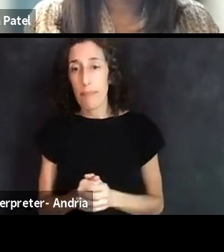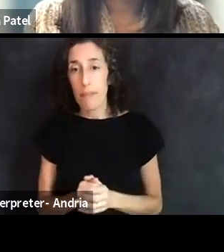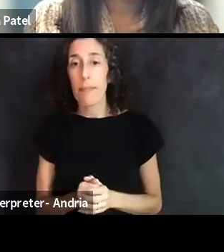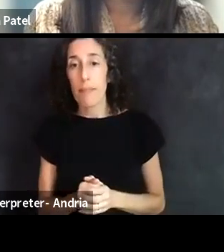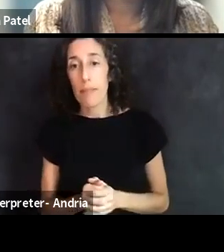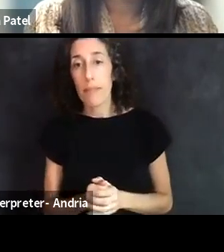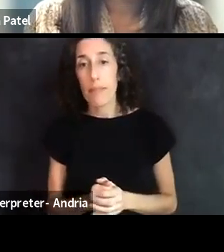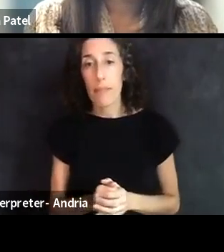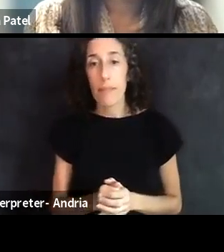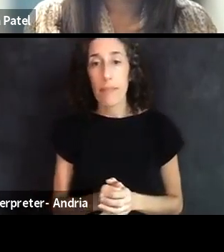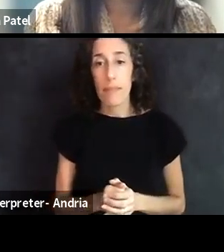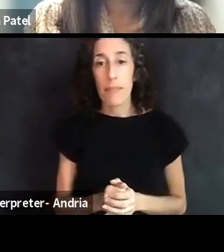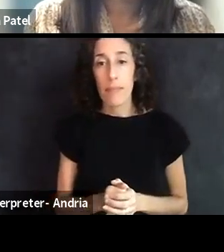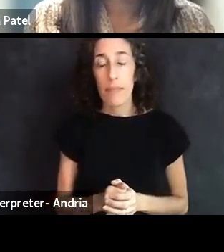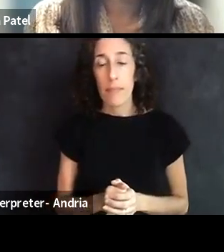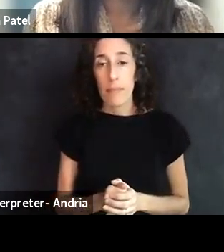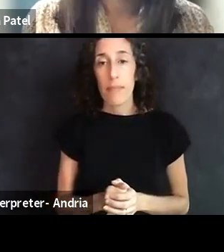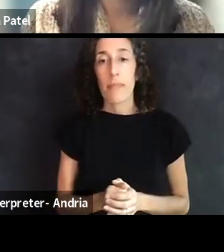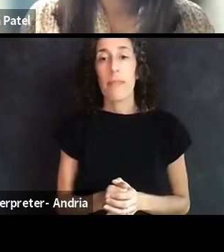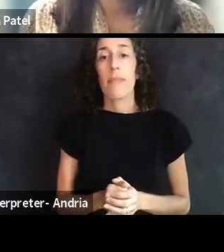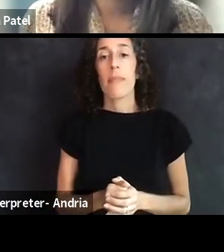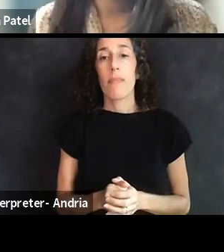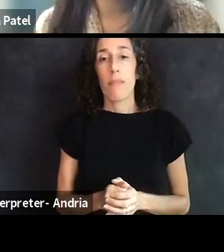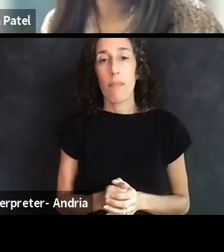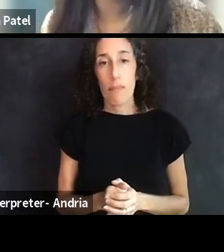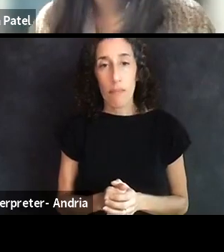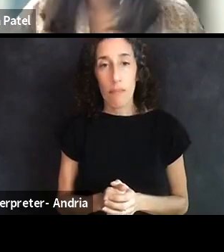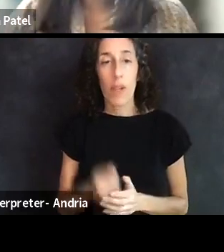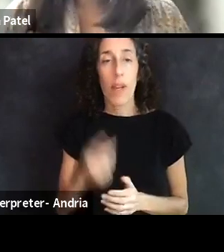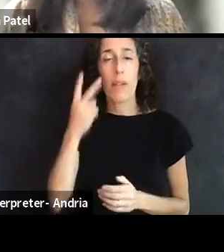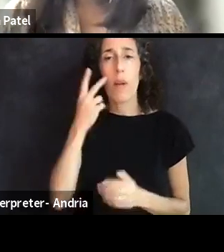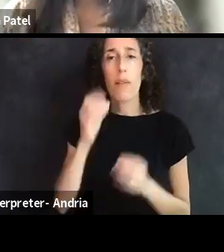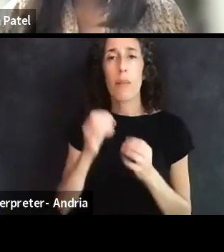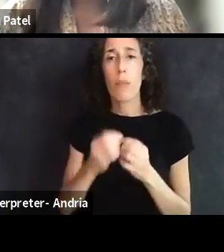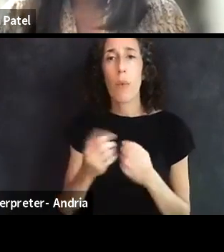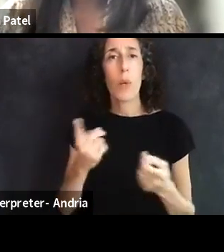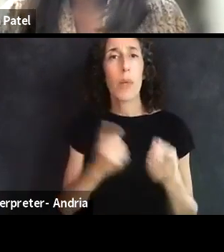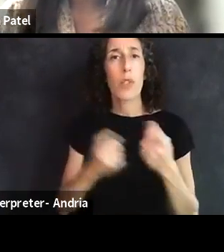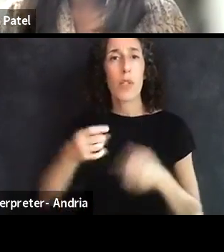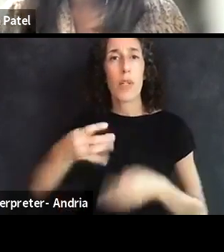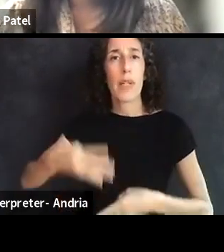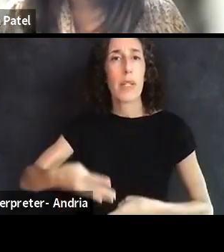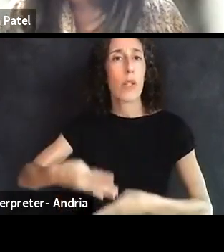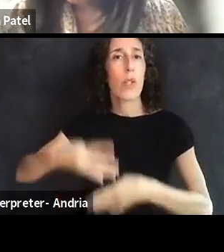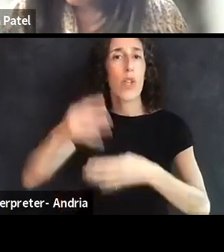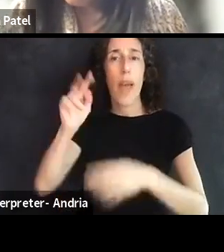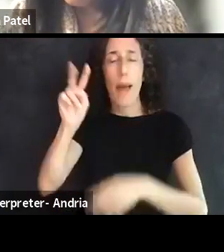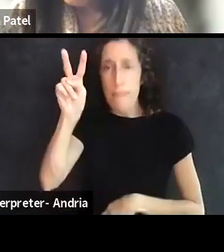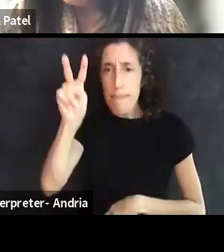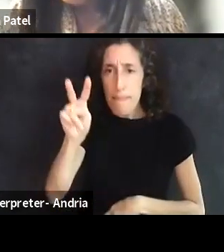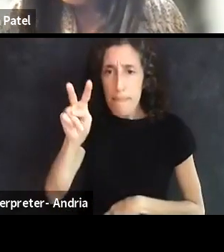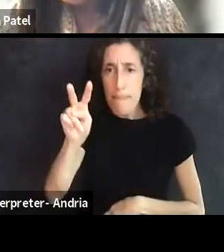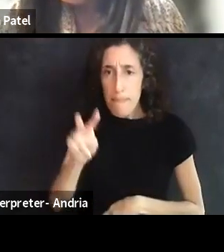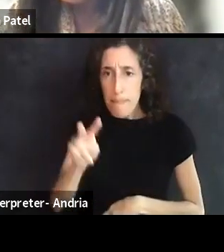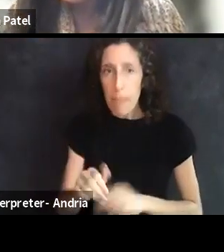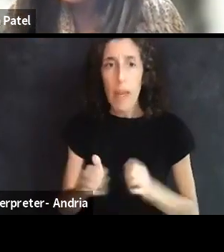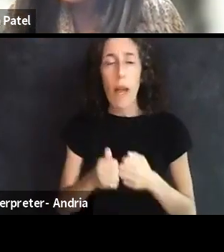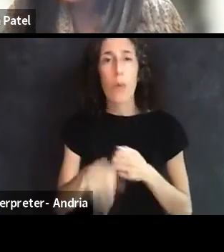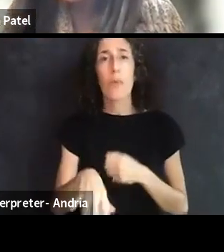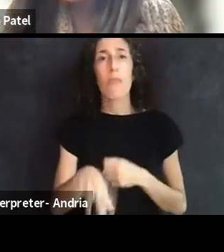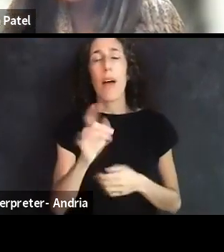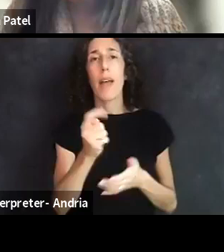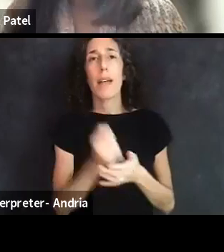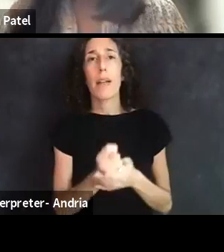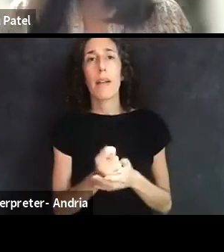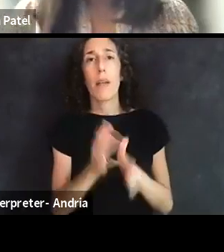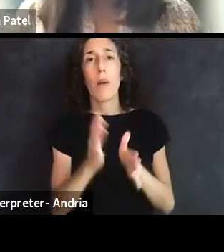There were a couple of questions about finding a therapist that specializes